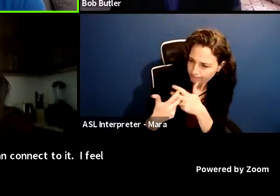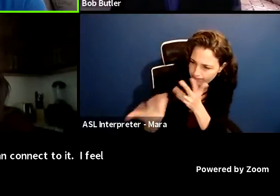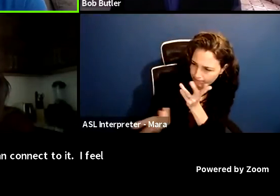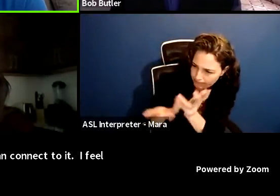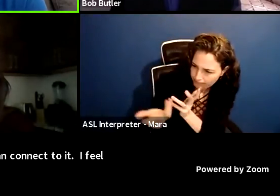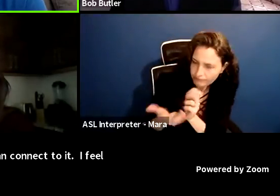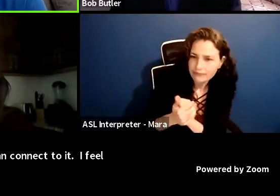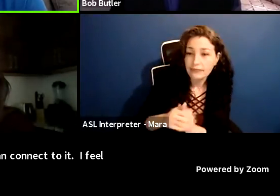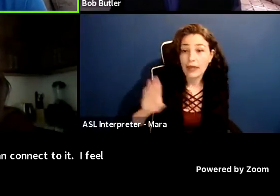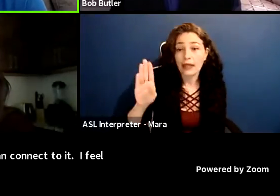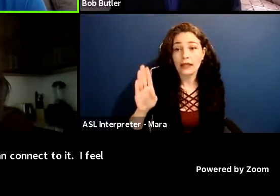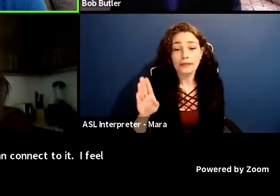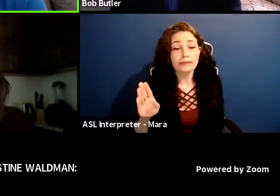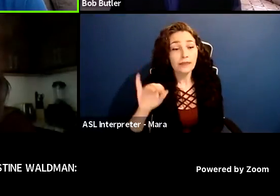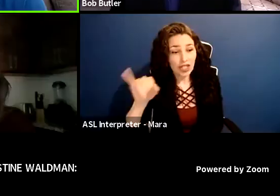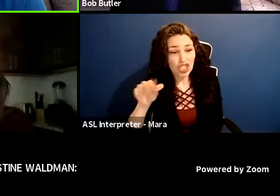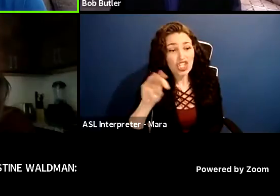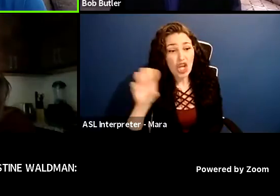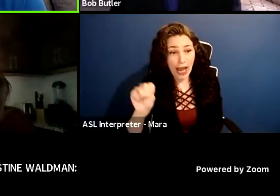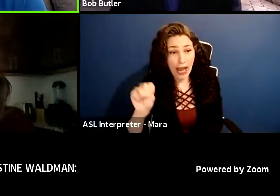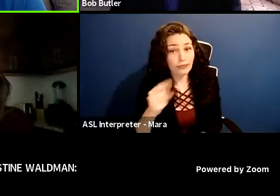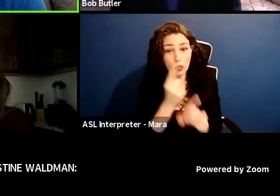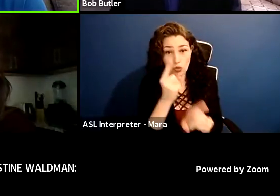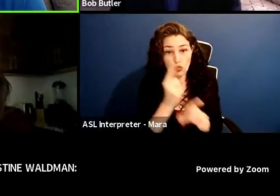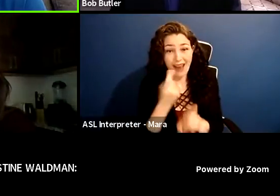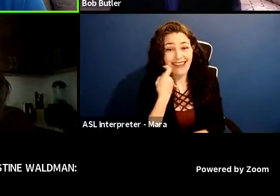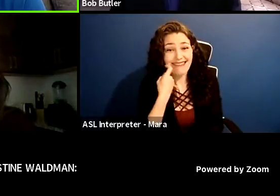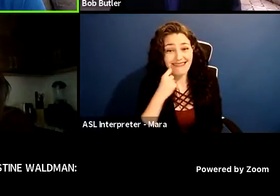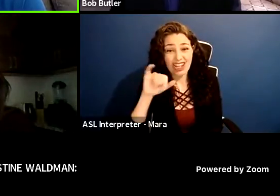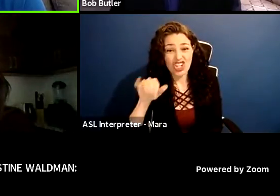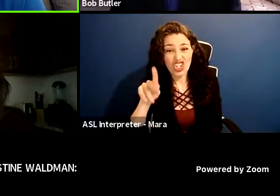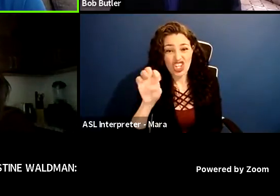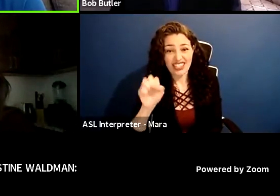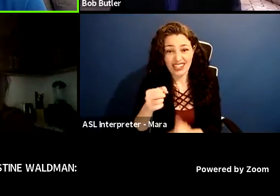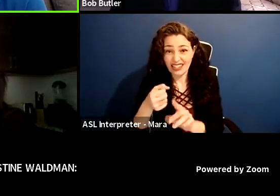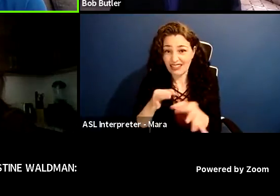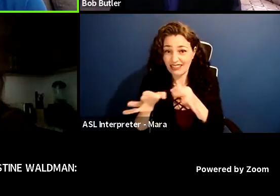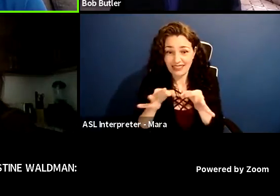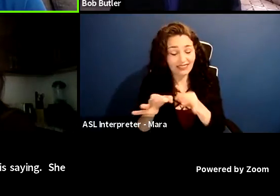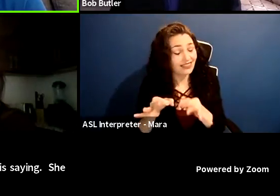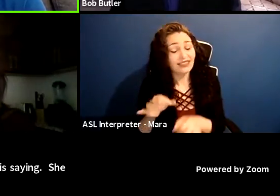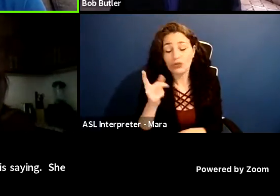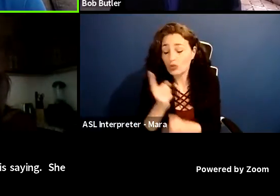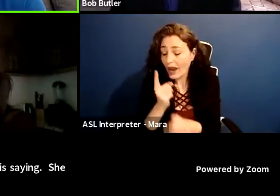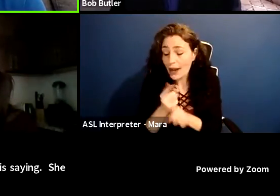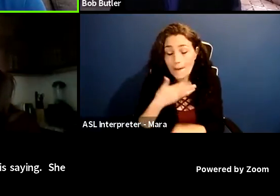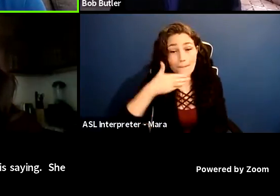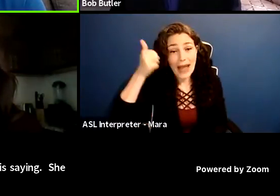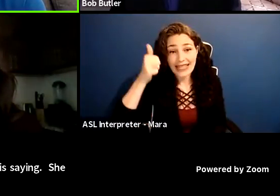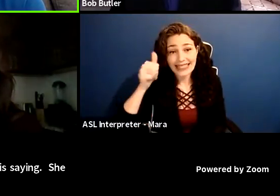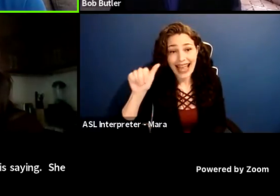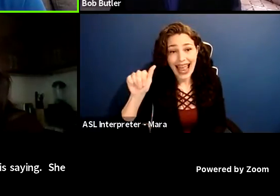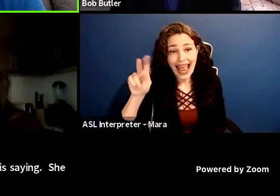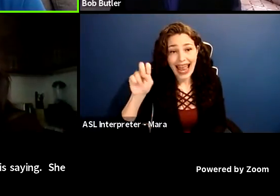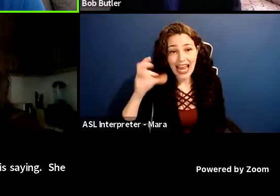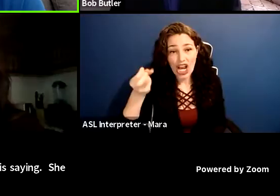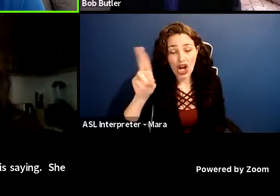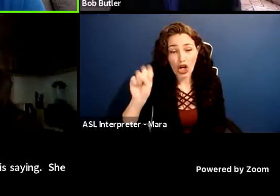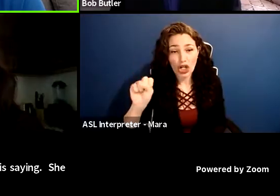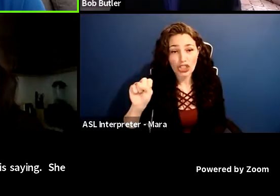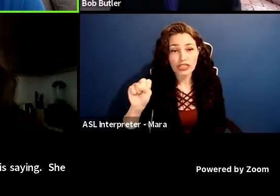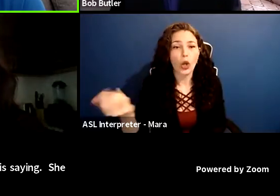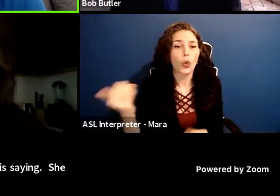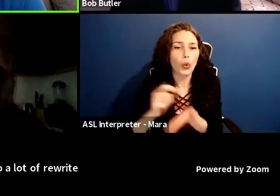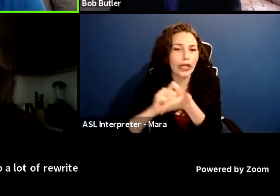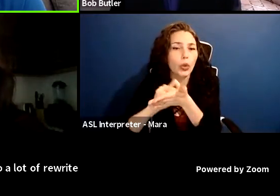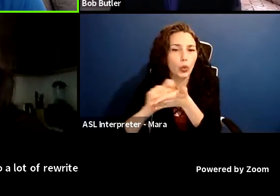She's absolutely right. The best anchors do a lot of rewriting. And the other thing I'll say is I'll use a newspaper